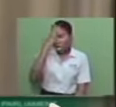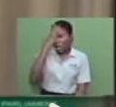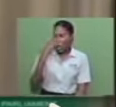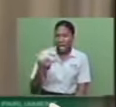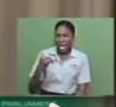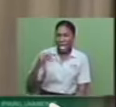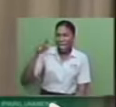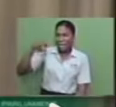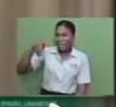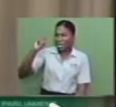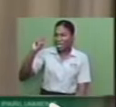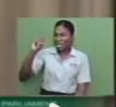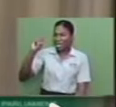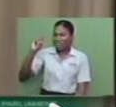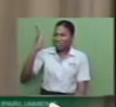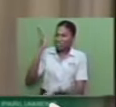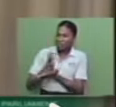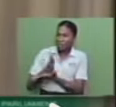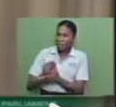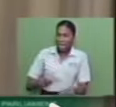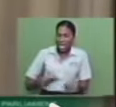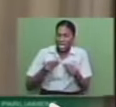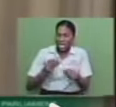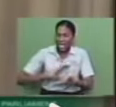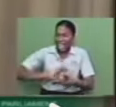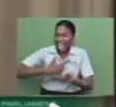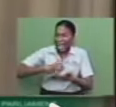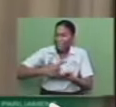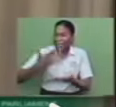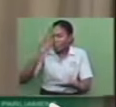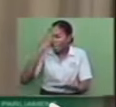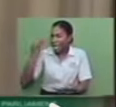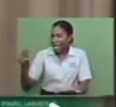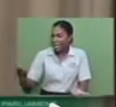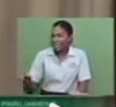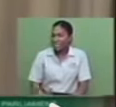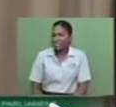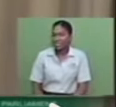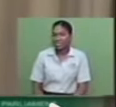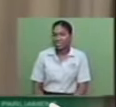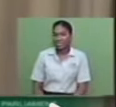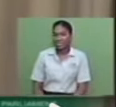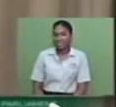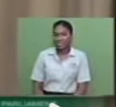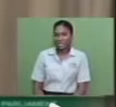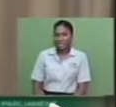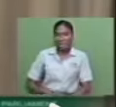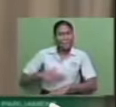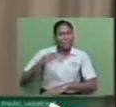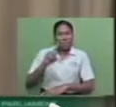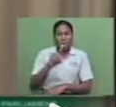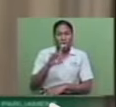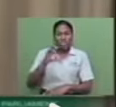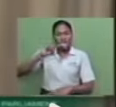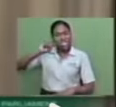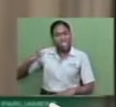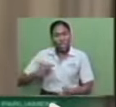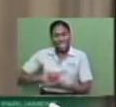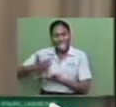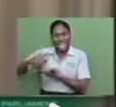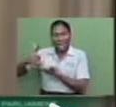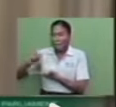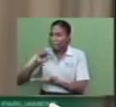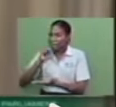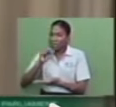place. Over 100,000 laptops were distributed. It is unquestionable that even if half that amount was